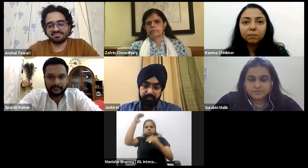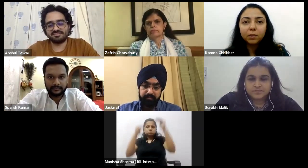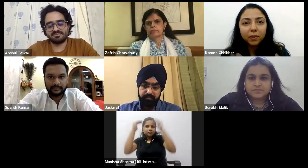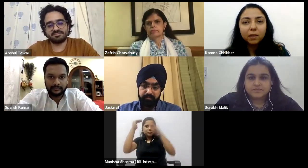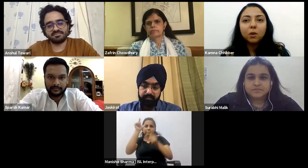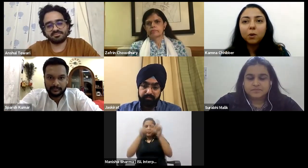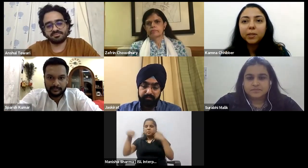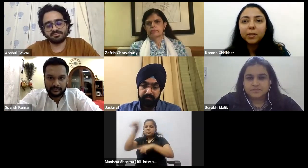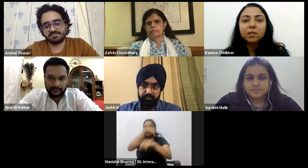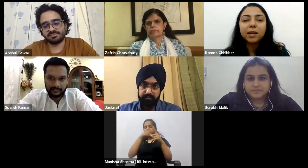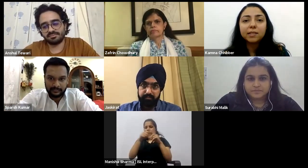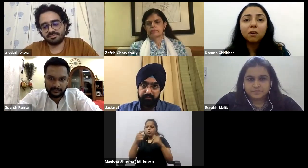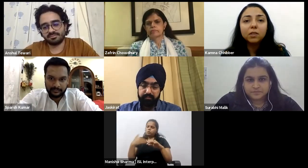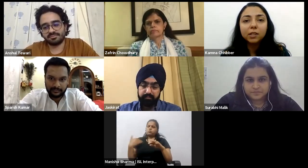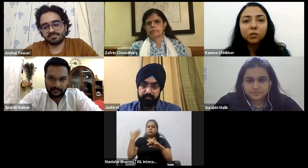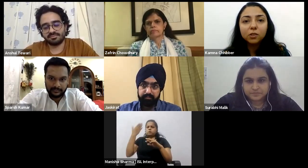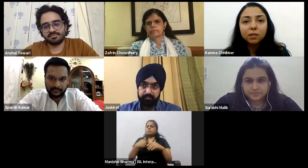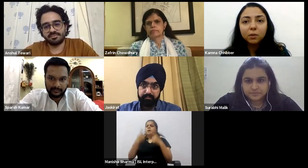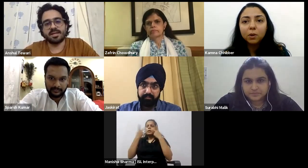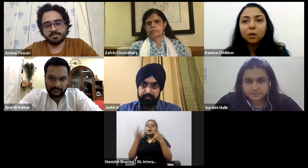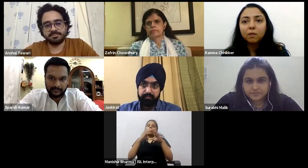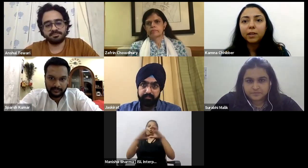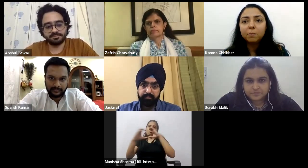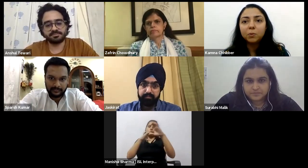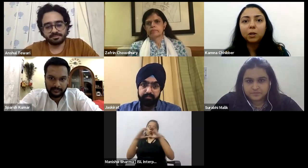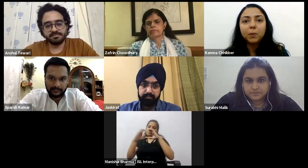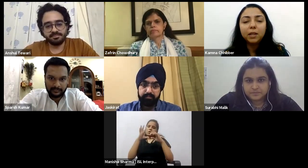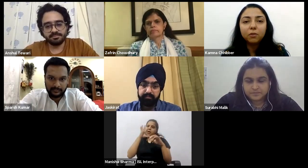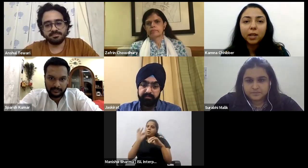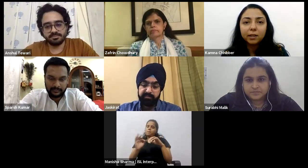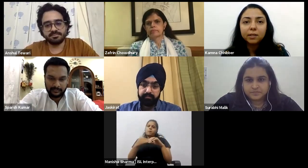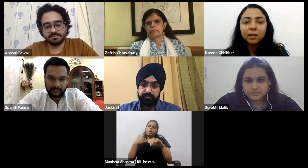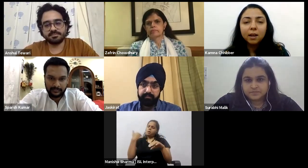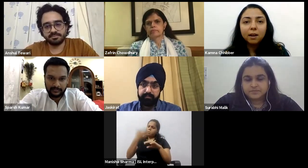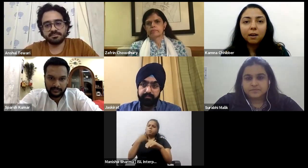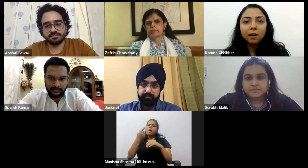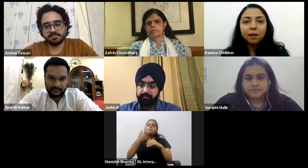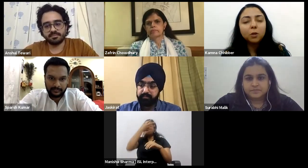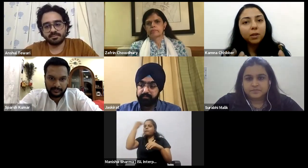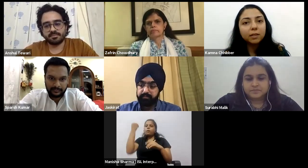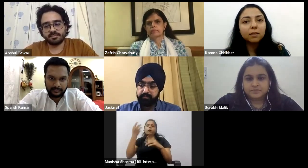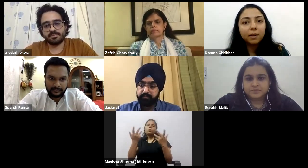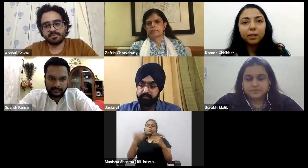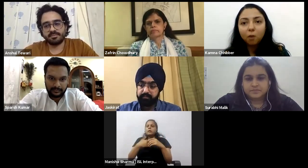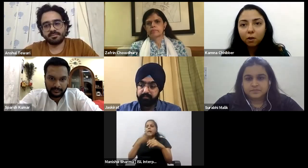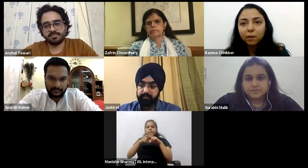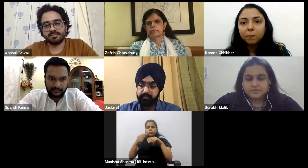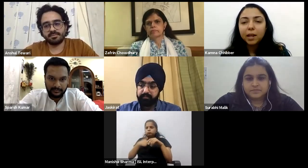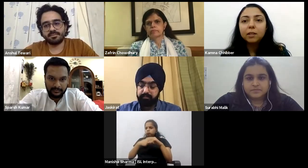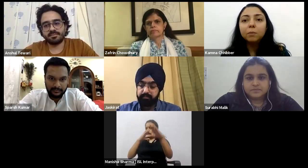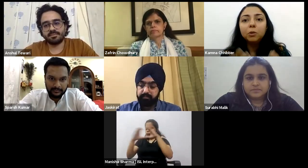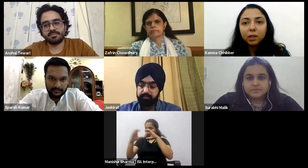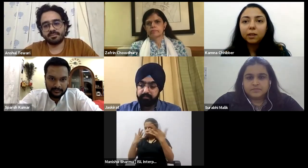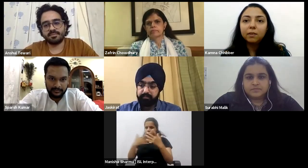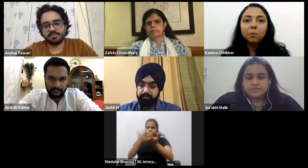think the one thing we always emphasize is conversations. A lot of times what we forget is we don't necessarily talk